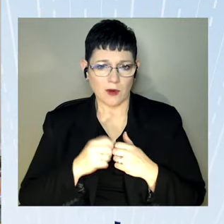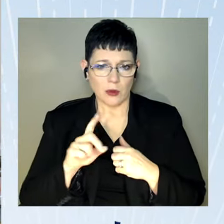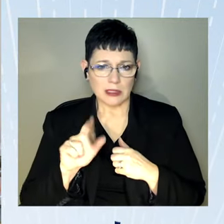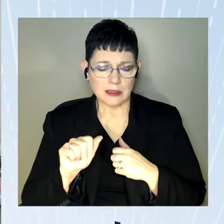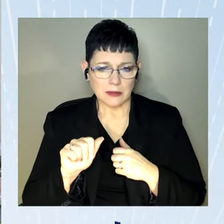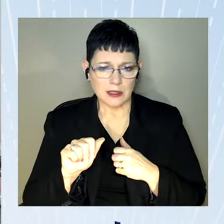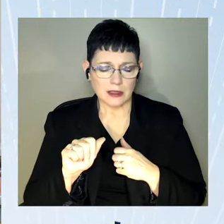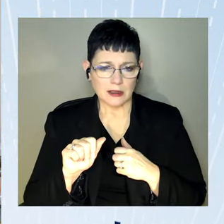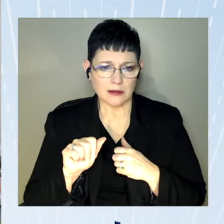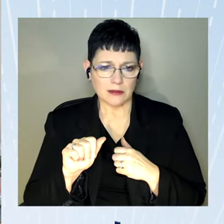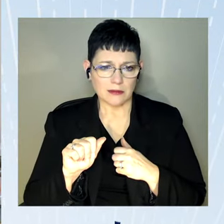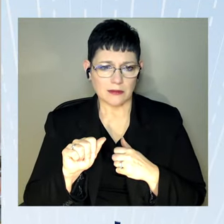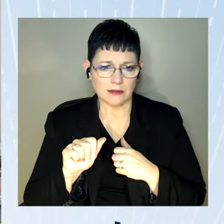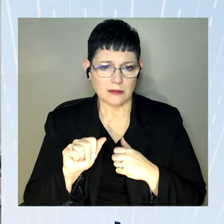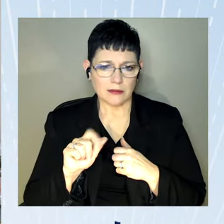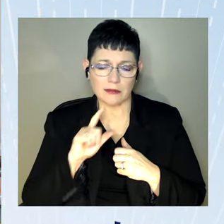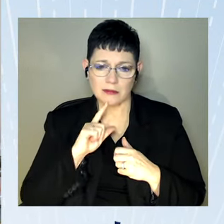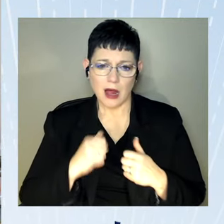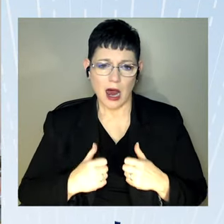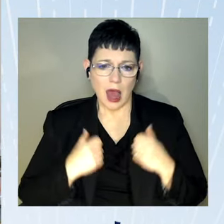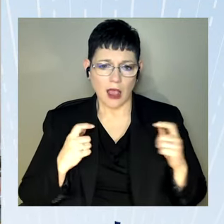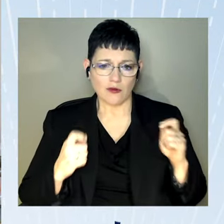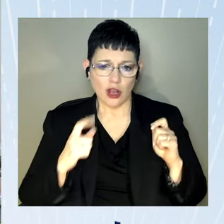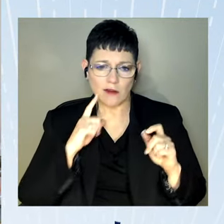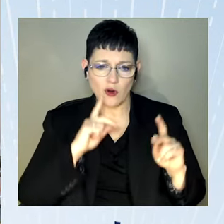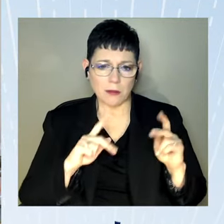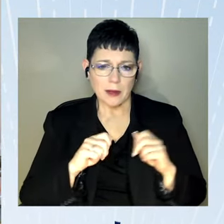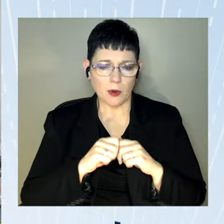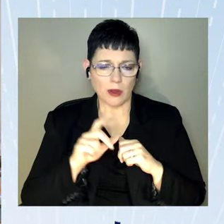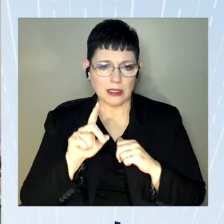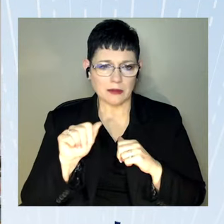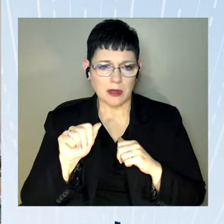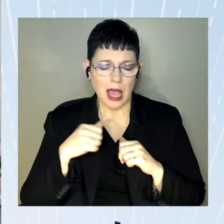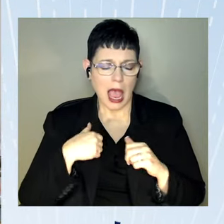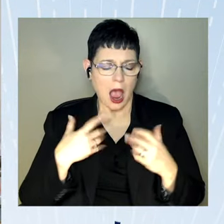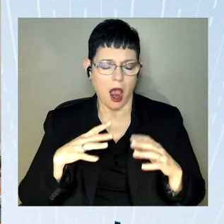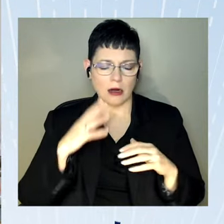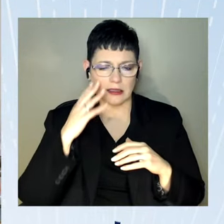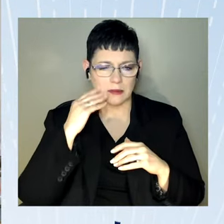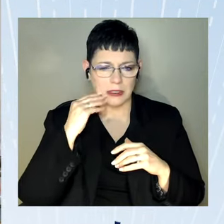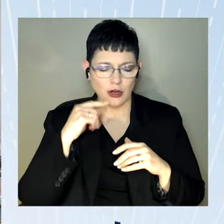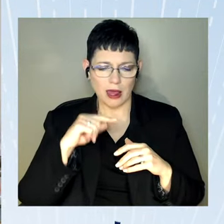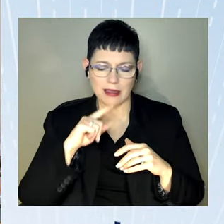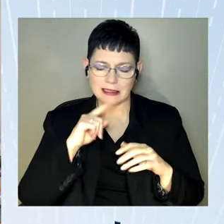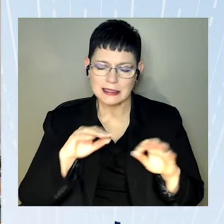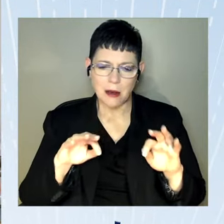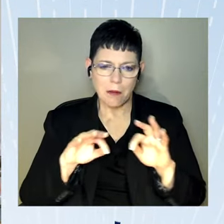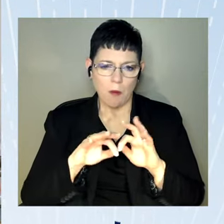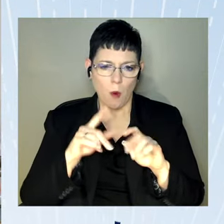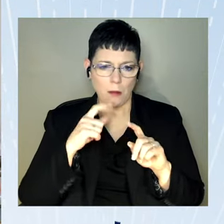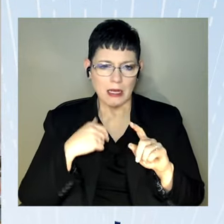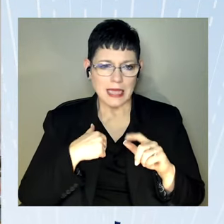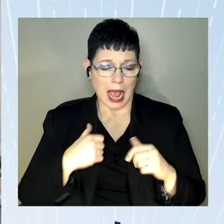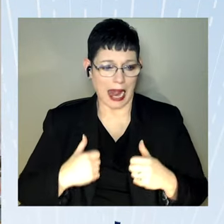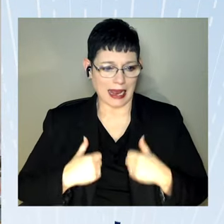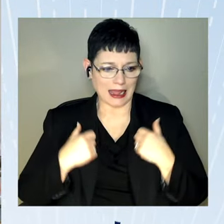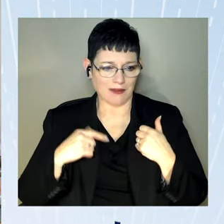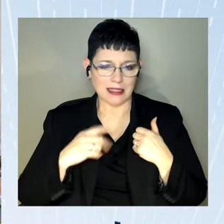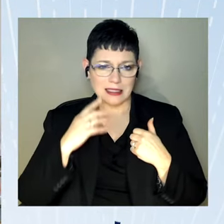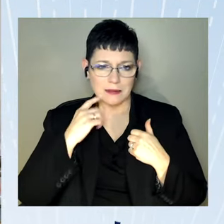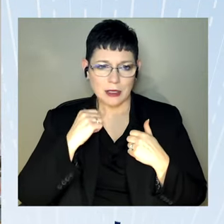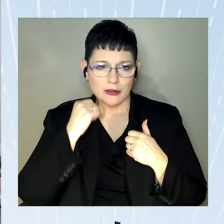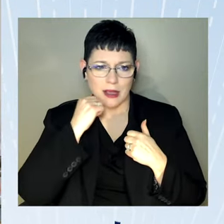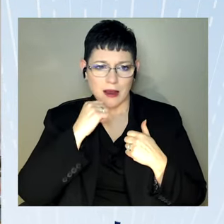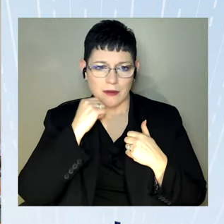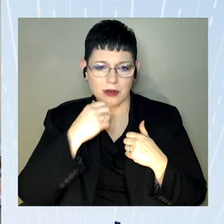for this community of people. I know firsthand how important this is because I live this every day.